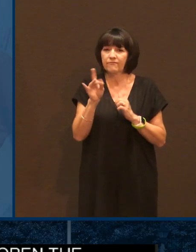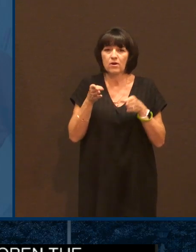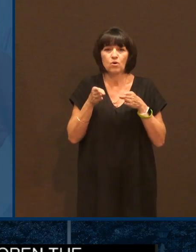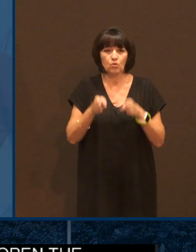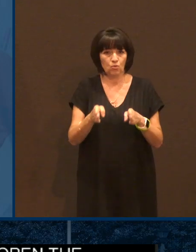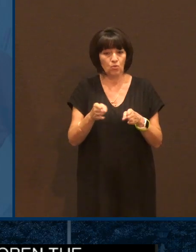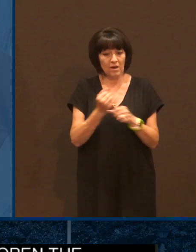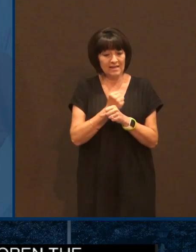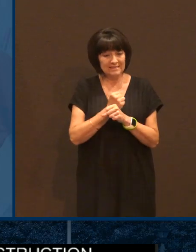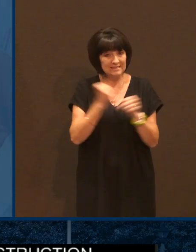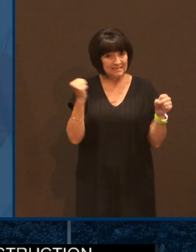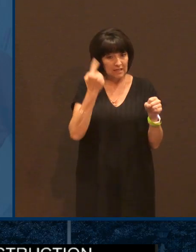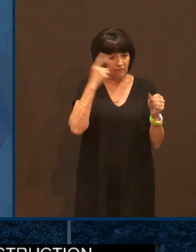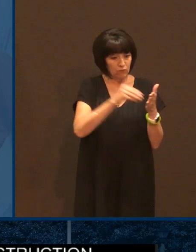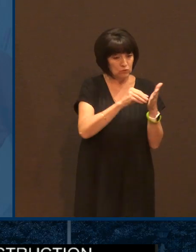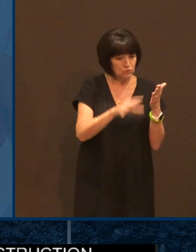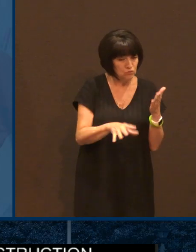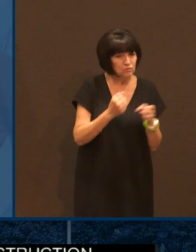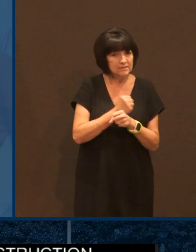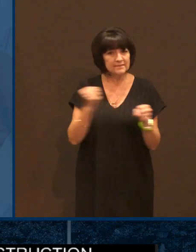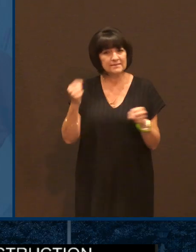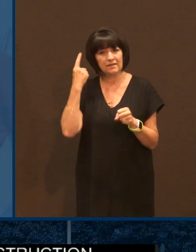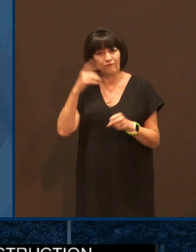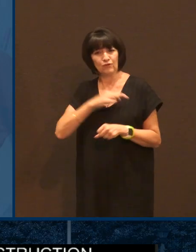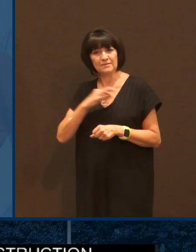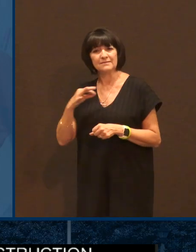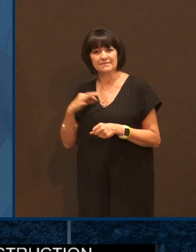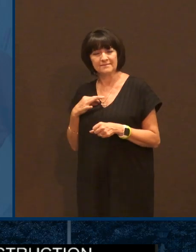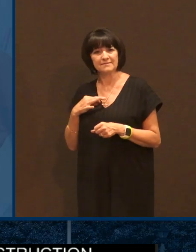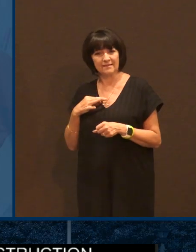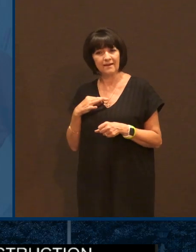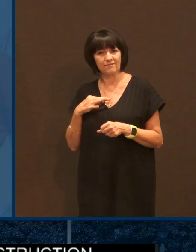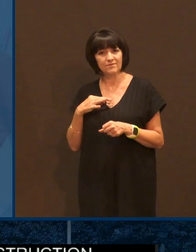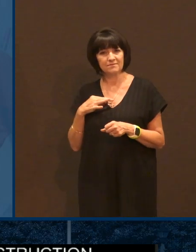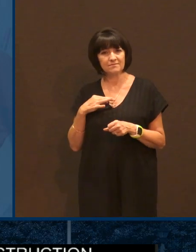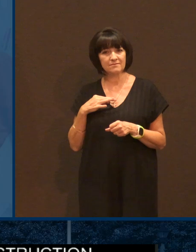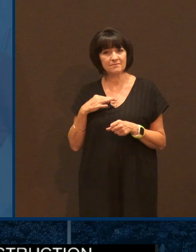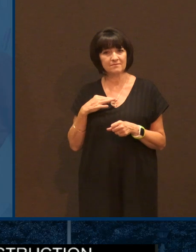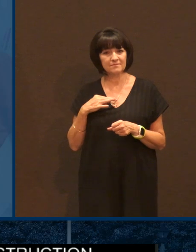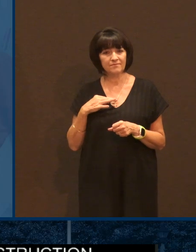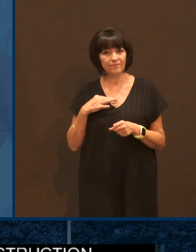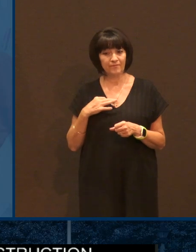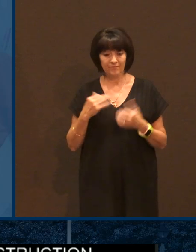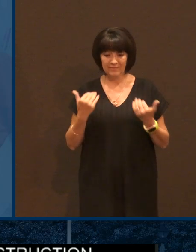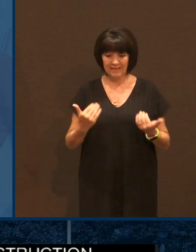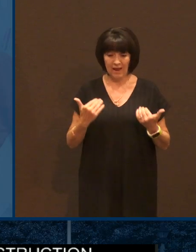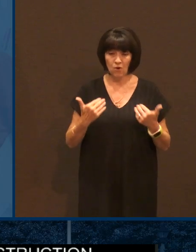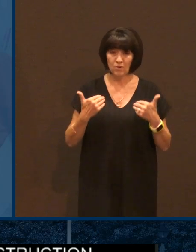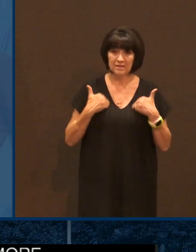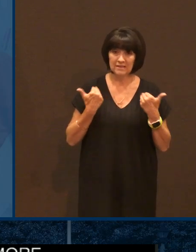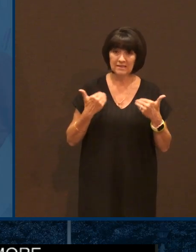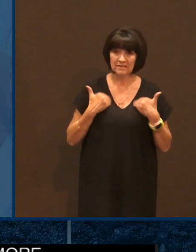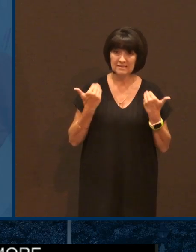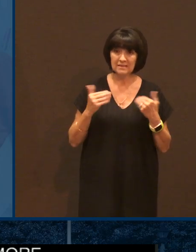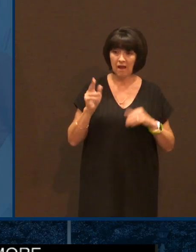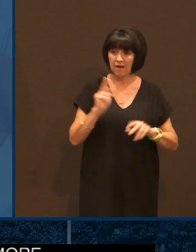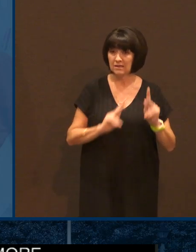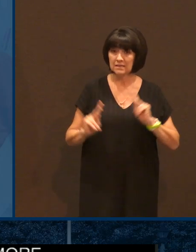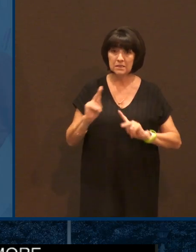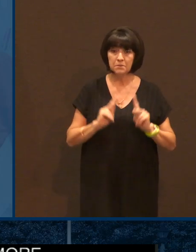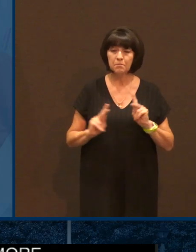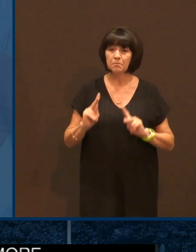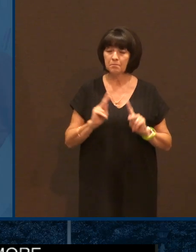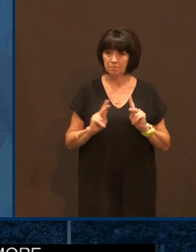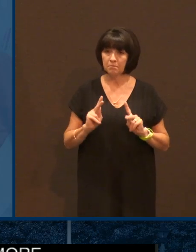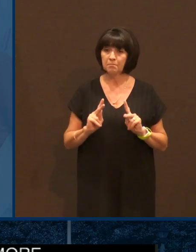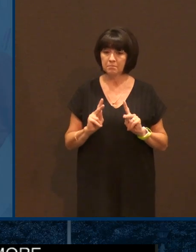certain extent for staff. I say that because staff, young people increasingly now still, are not infected at the